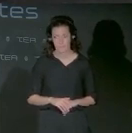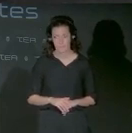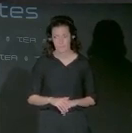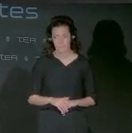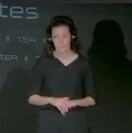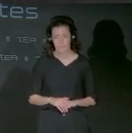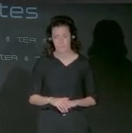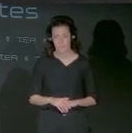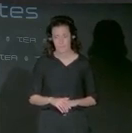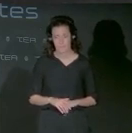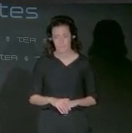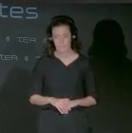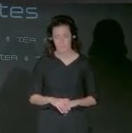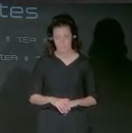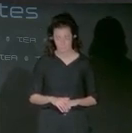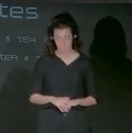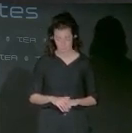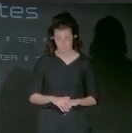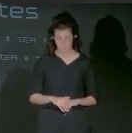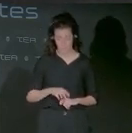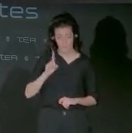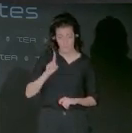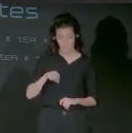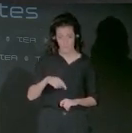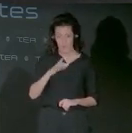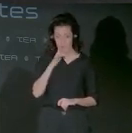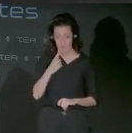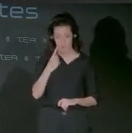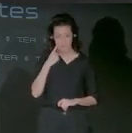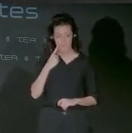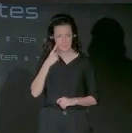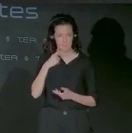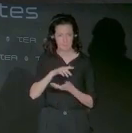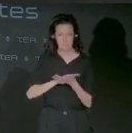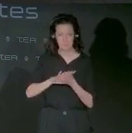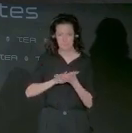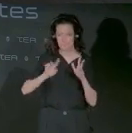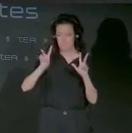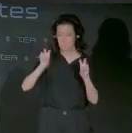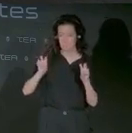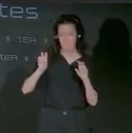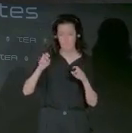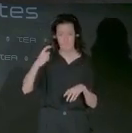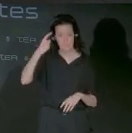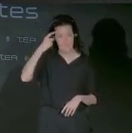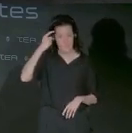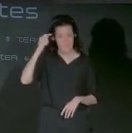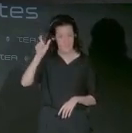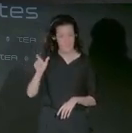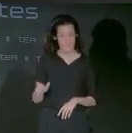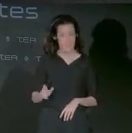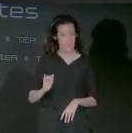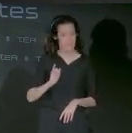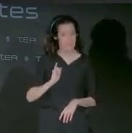do that? Is that required? Is that needed? Age assurance, age verification,